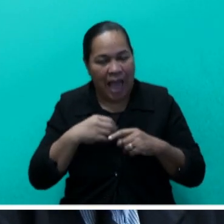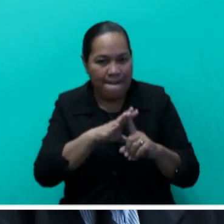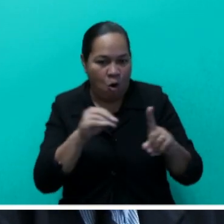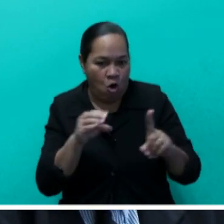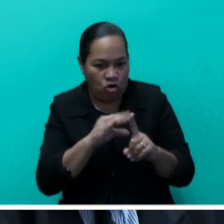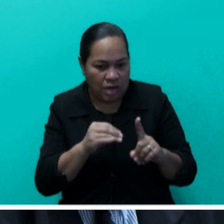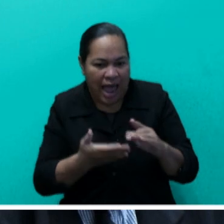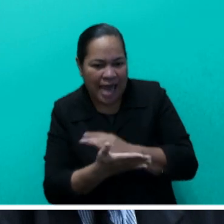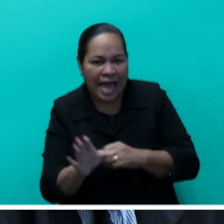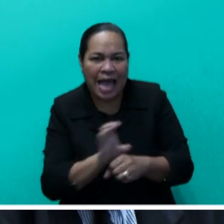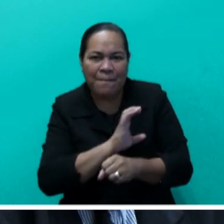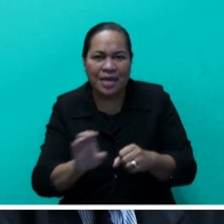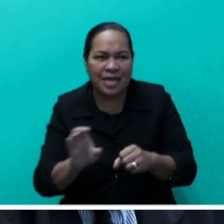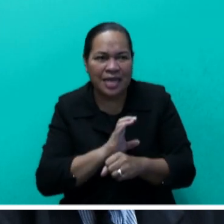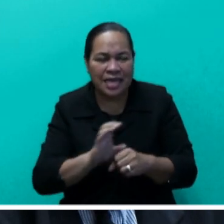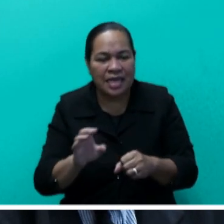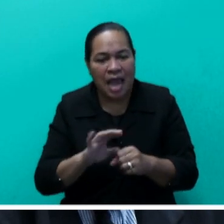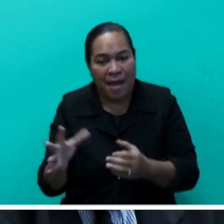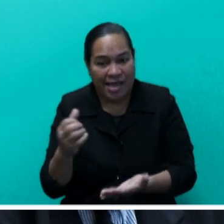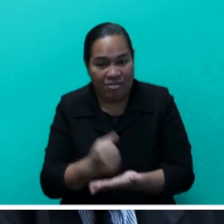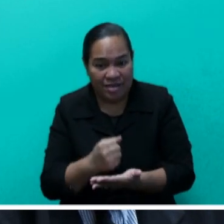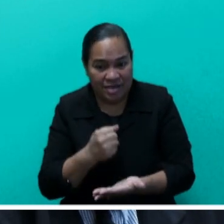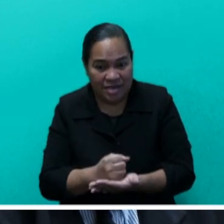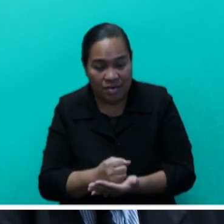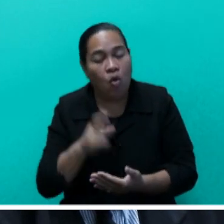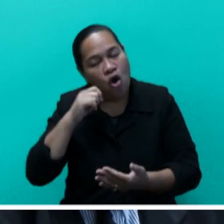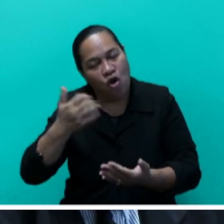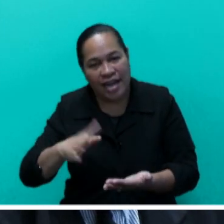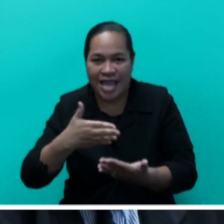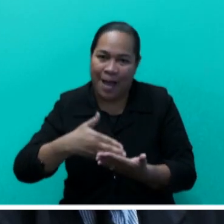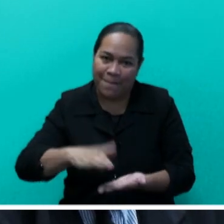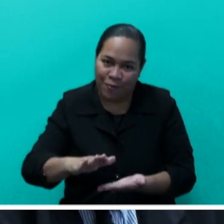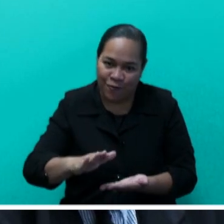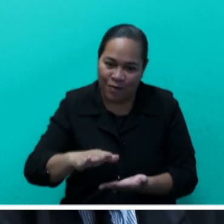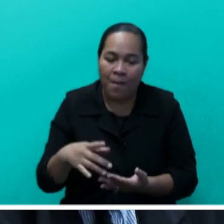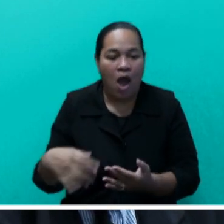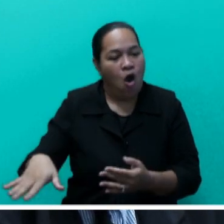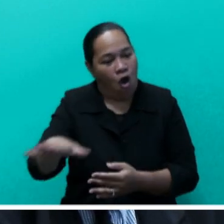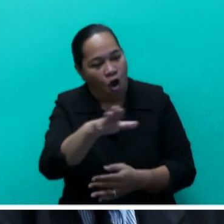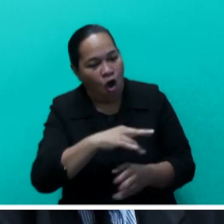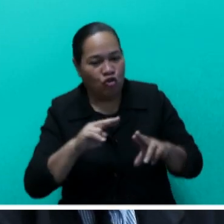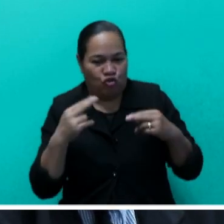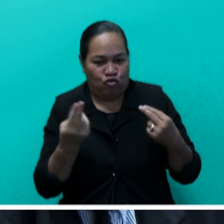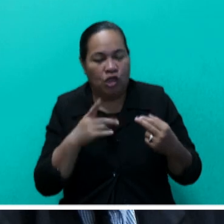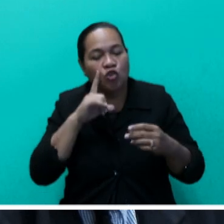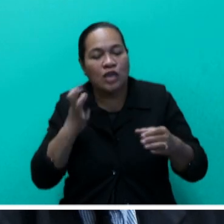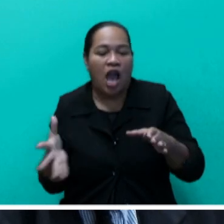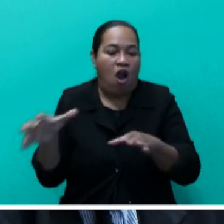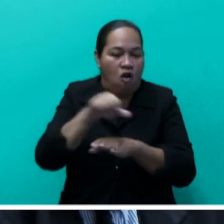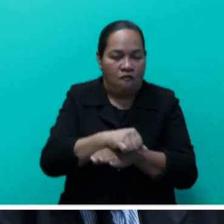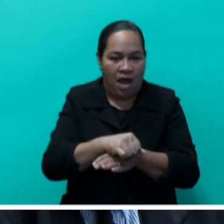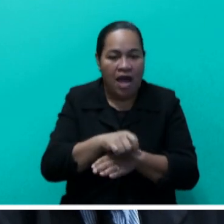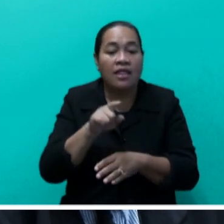a company limited by guarantee was approved by all the unions to take over the